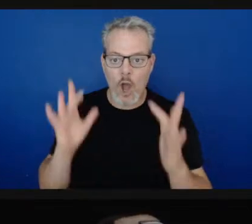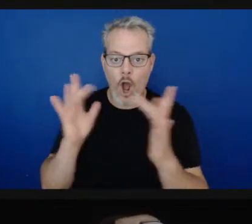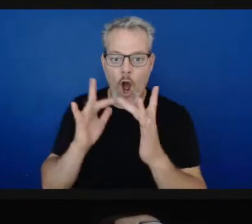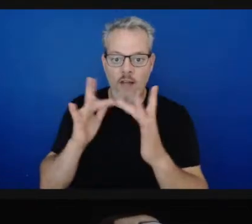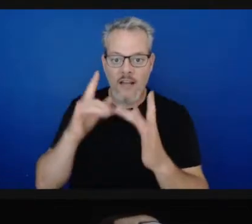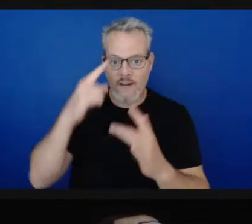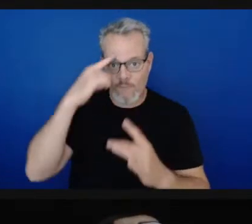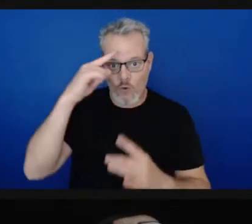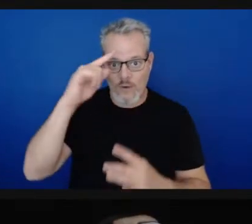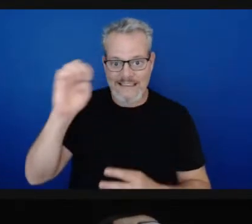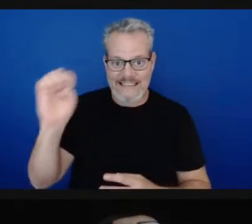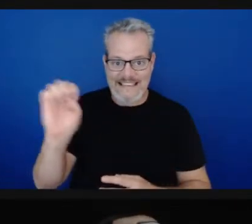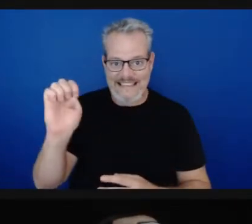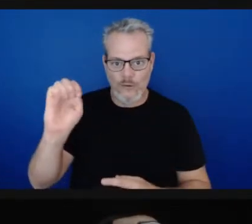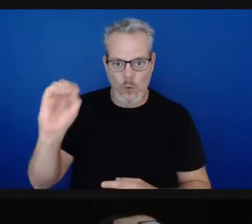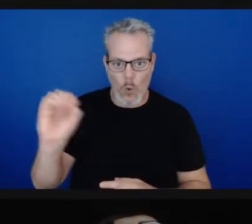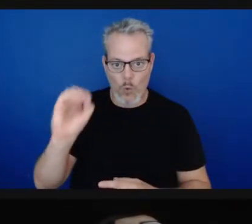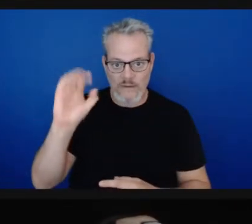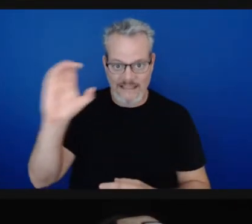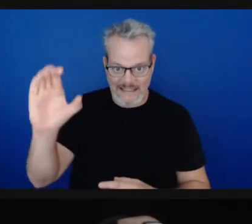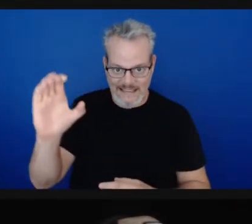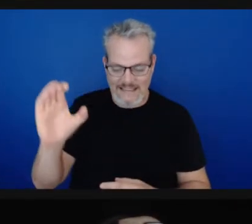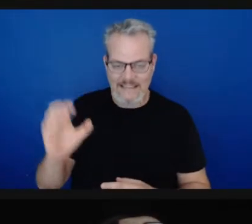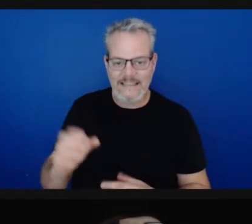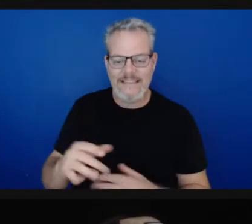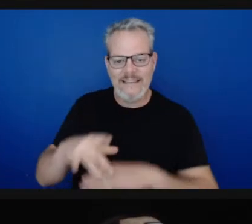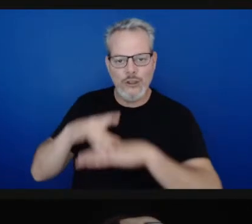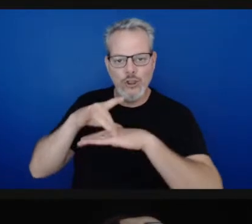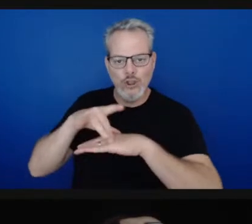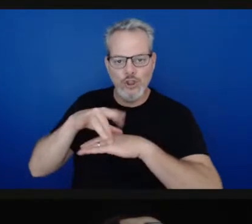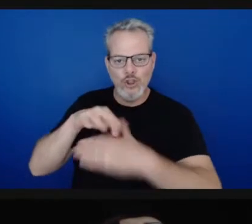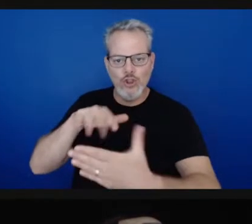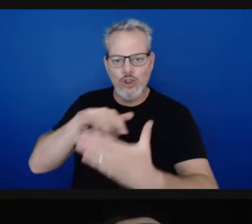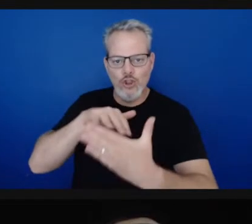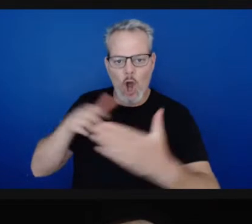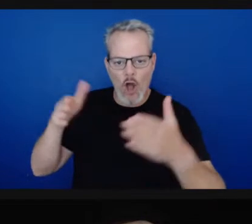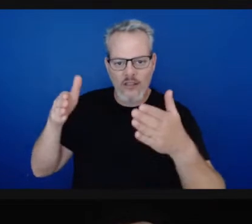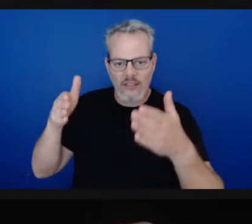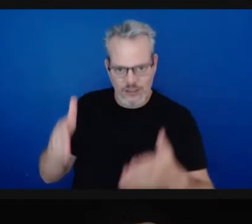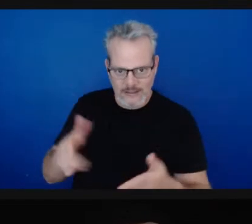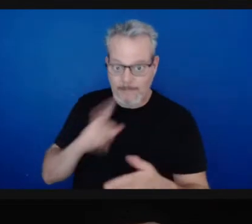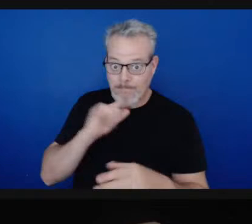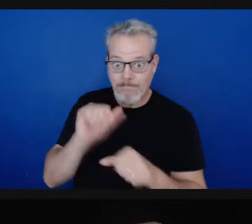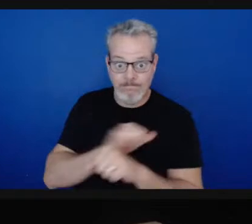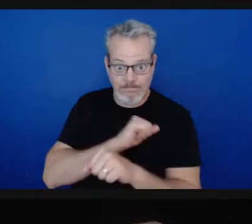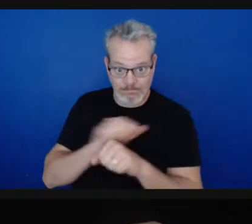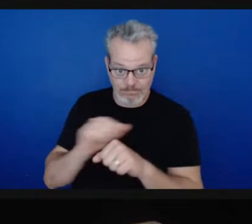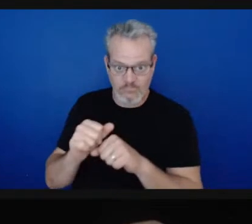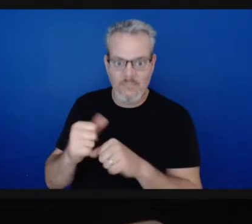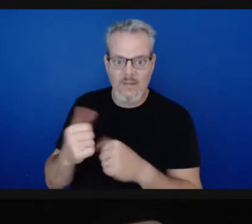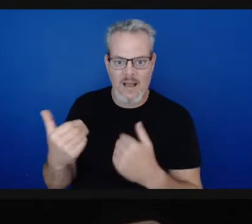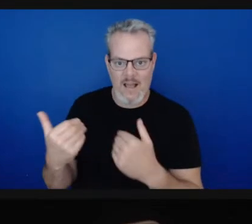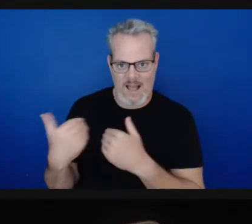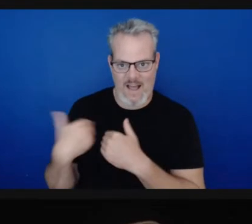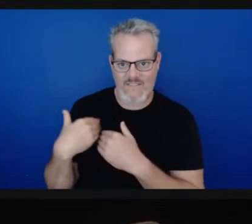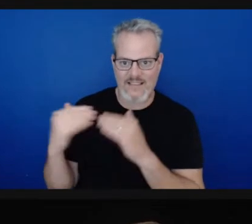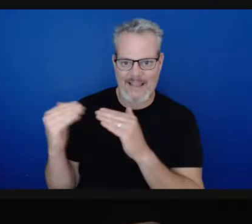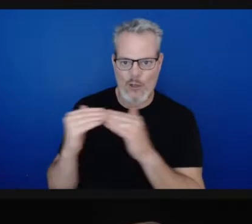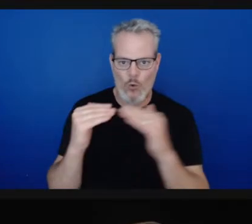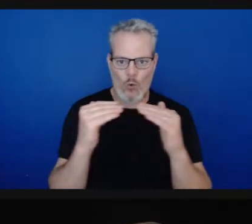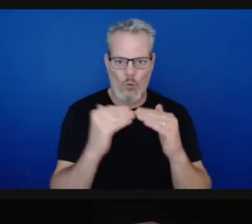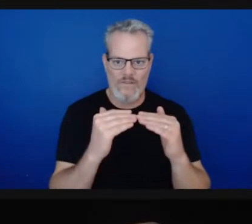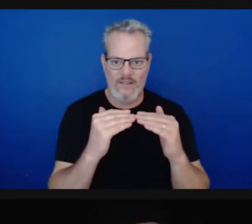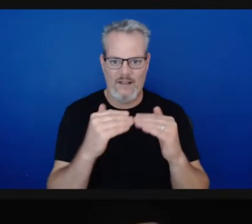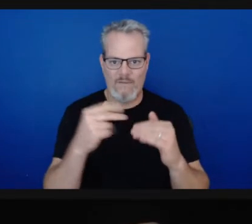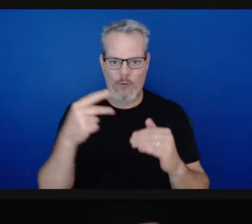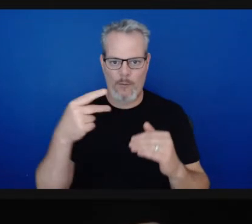right there. Geologists as a media liaison, they actually having an equivalent of a PIO for the USGS,